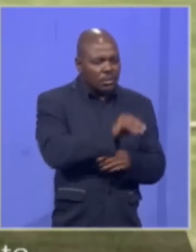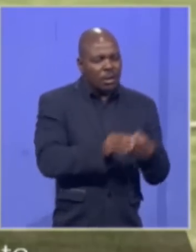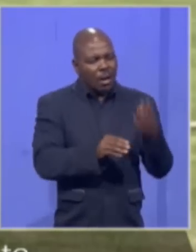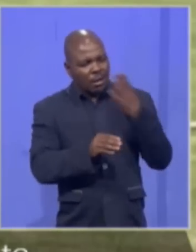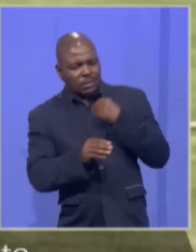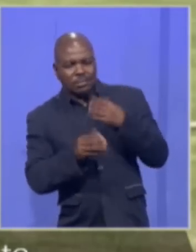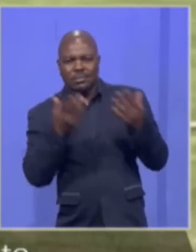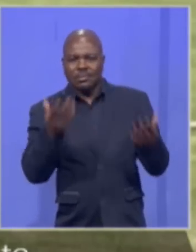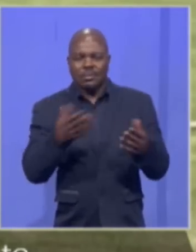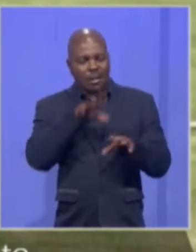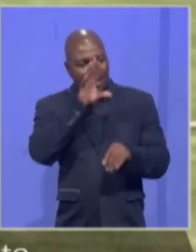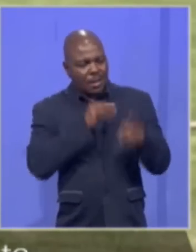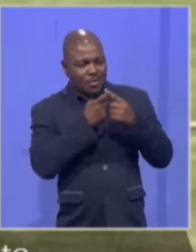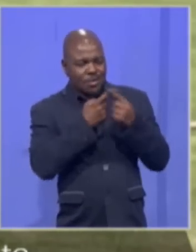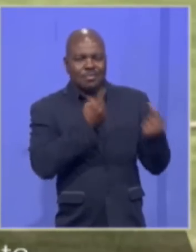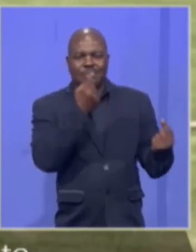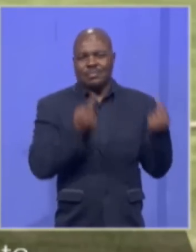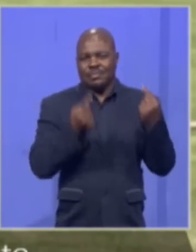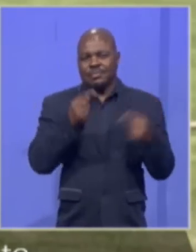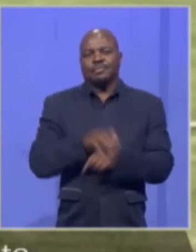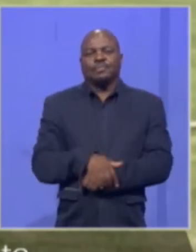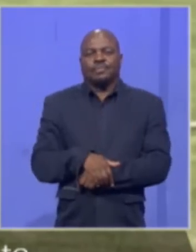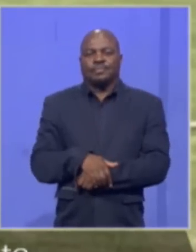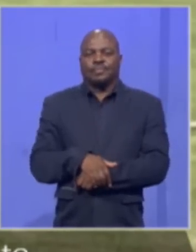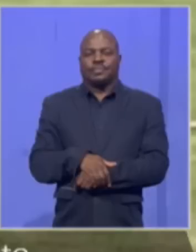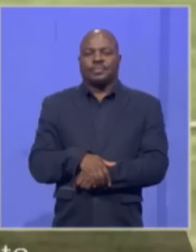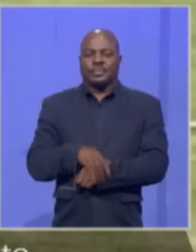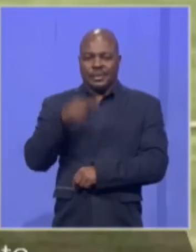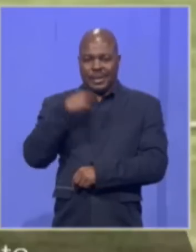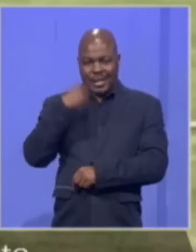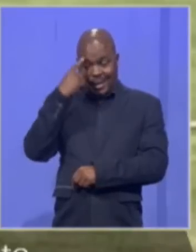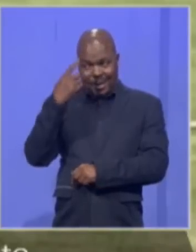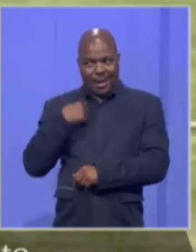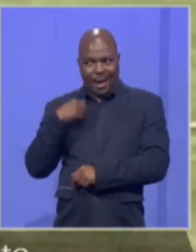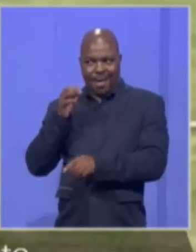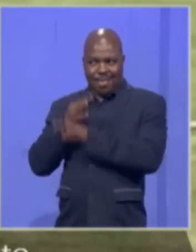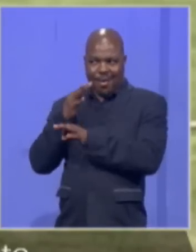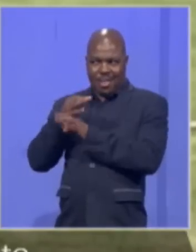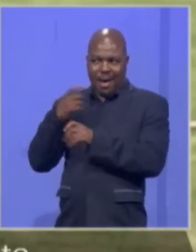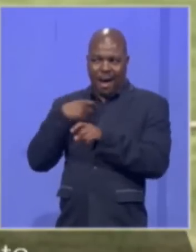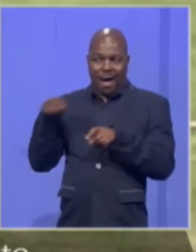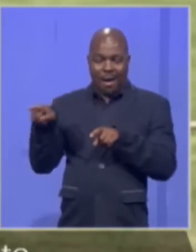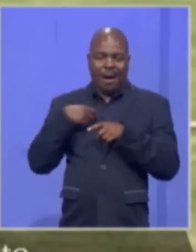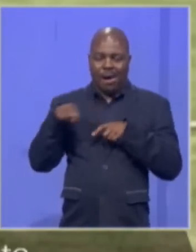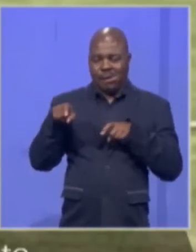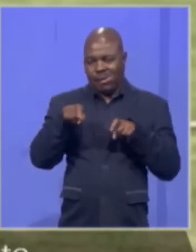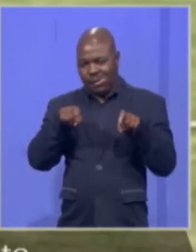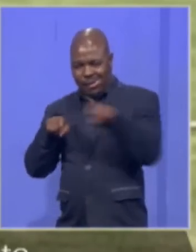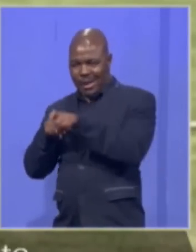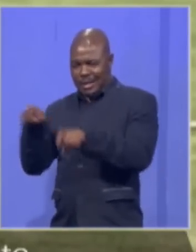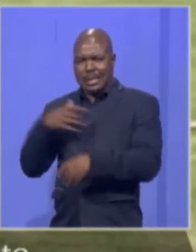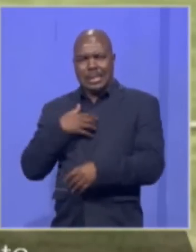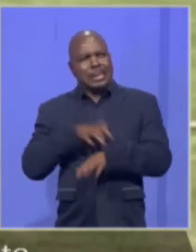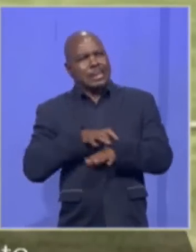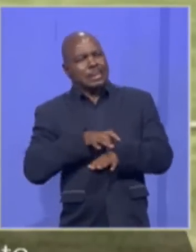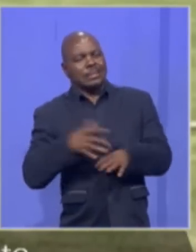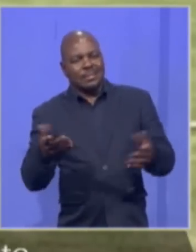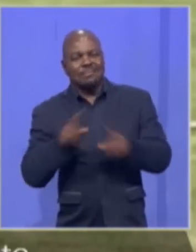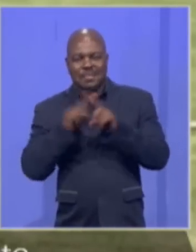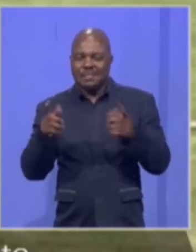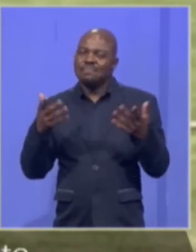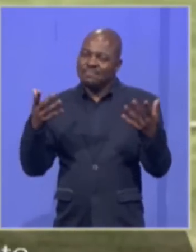and learn from each other. I think I've overtook him now, which he finds a little bit annoying, but yeah, he's obviously